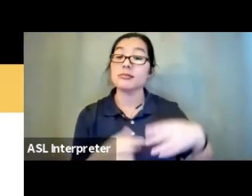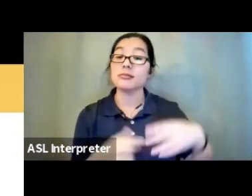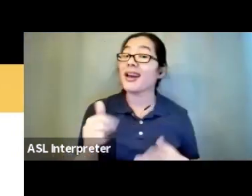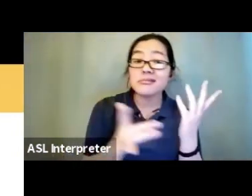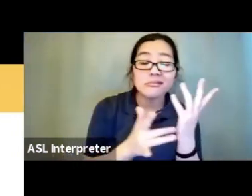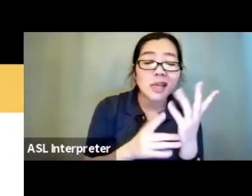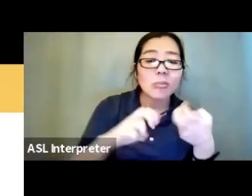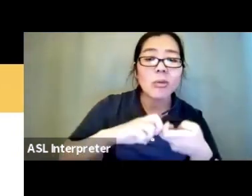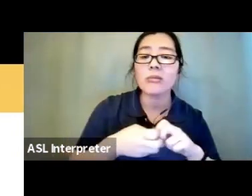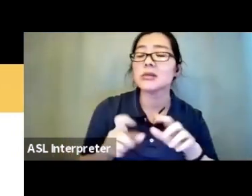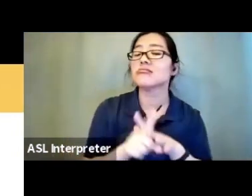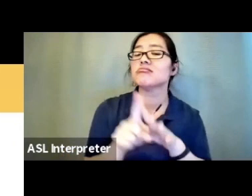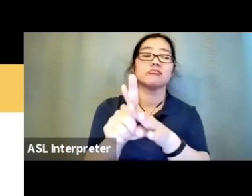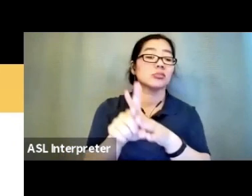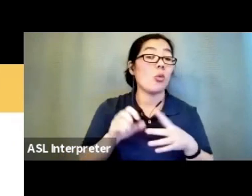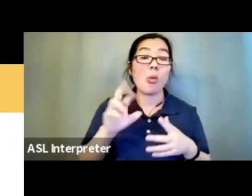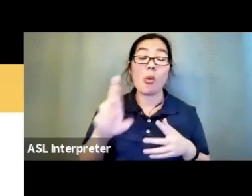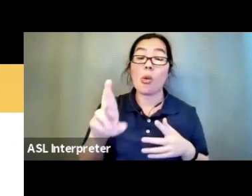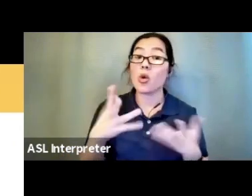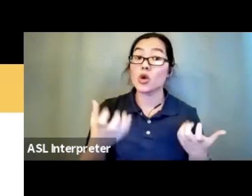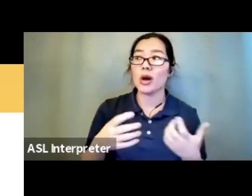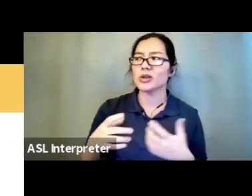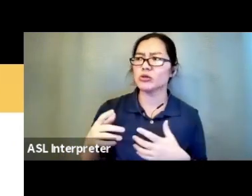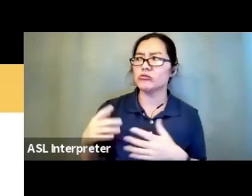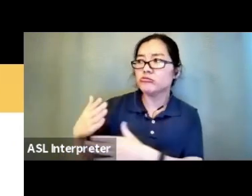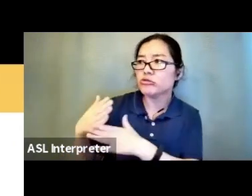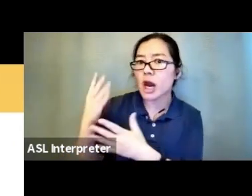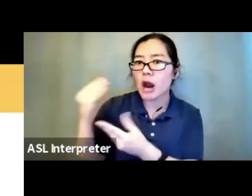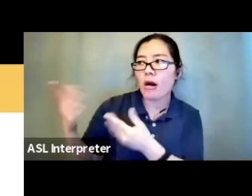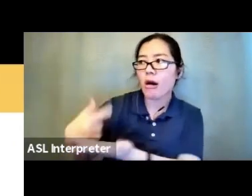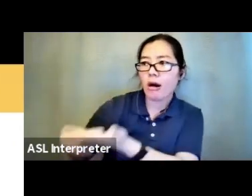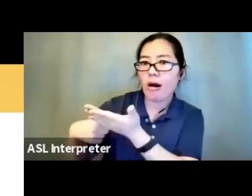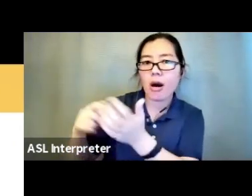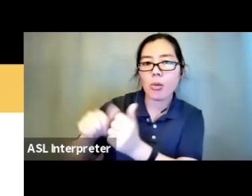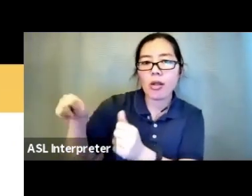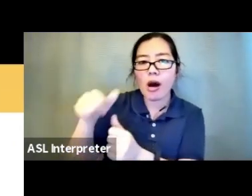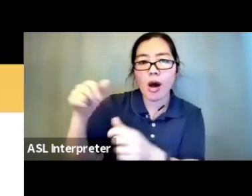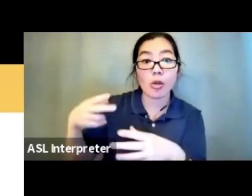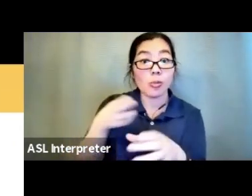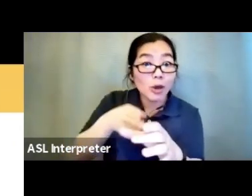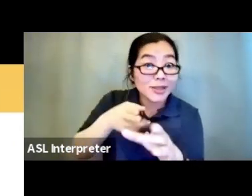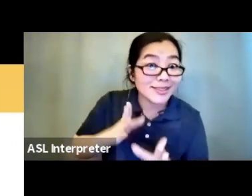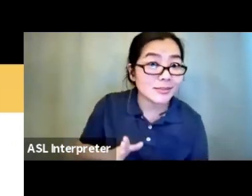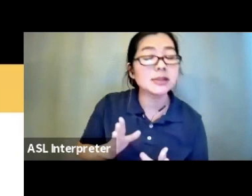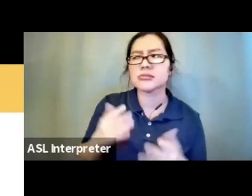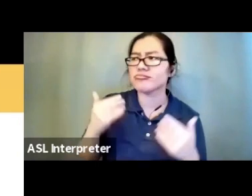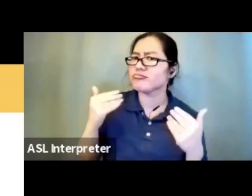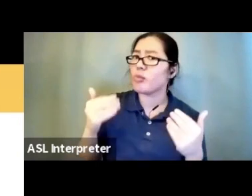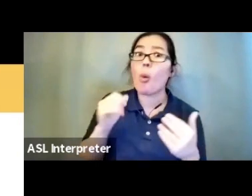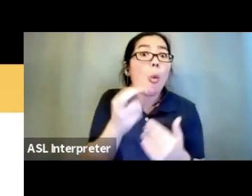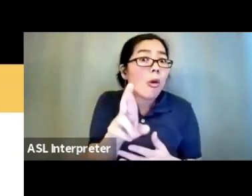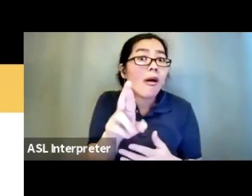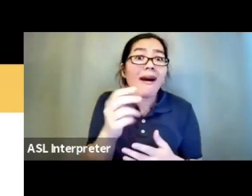of a conversation and share responses to some of what's being said today, or certainly if you have a question for our